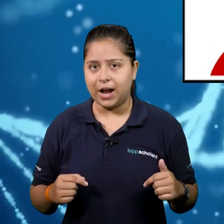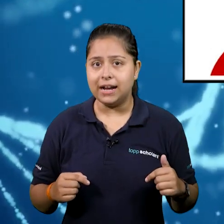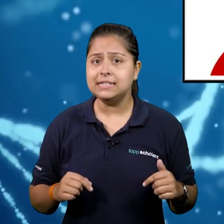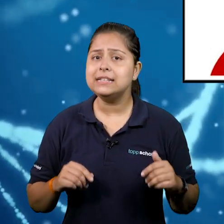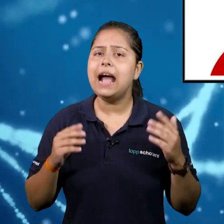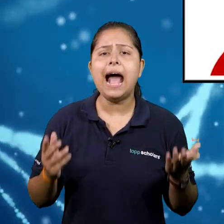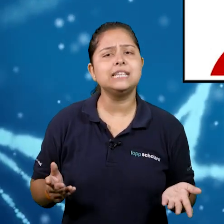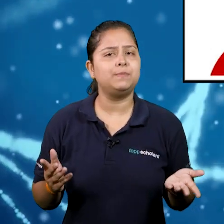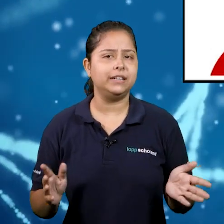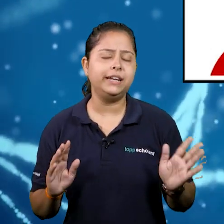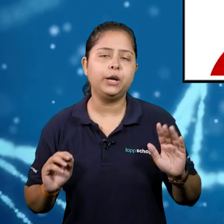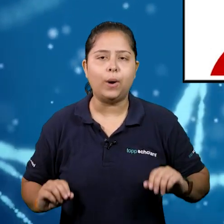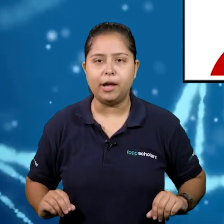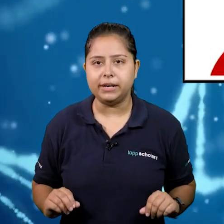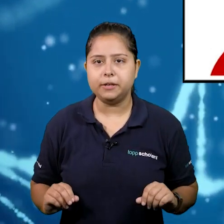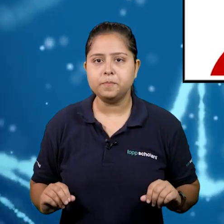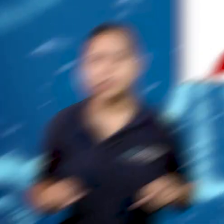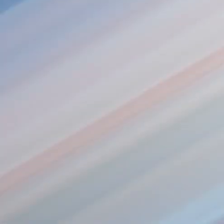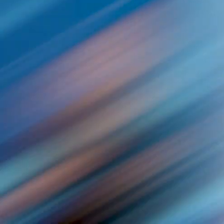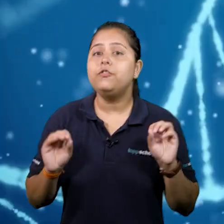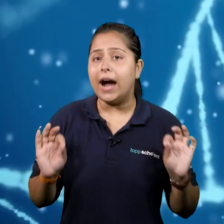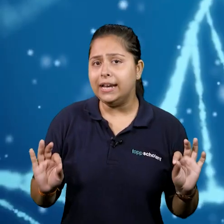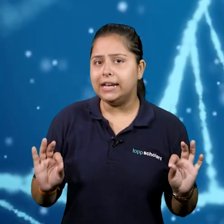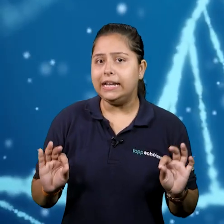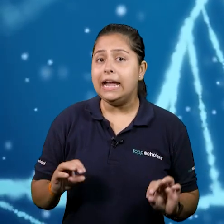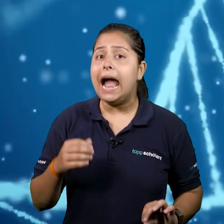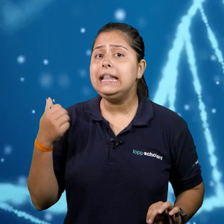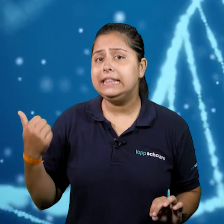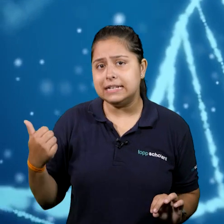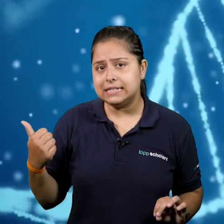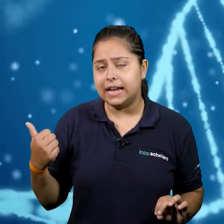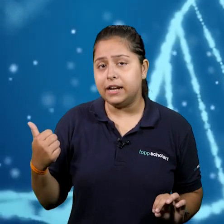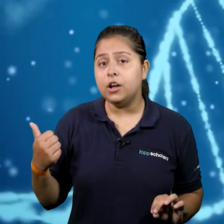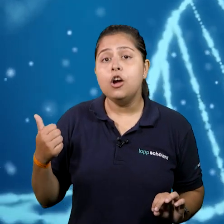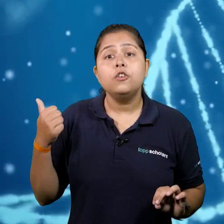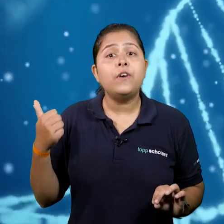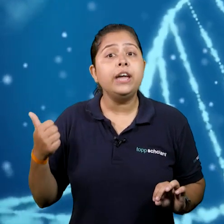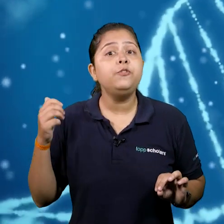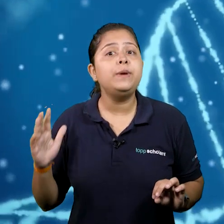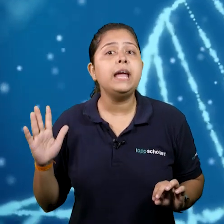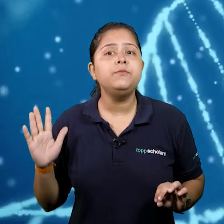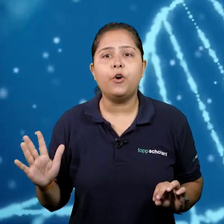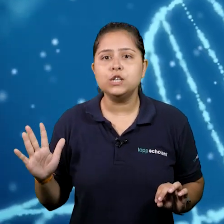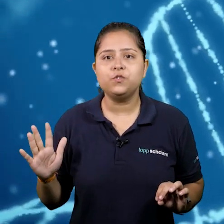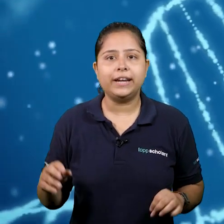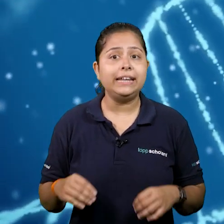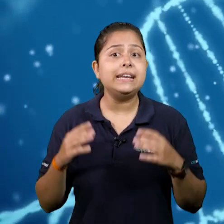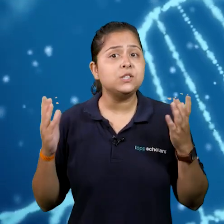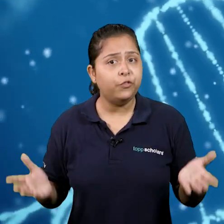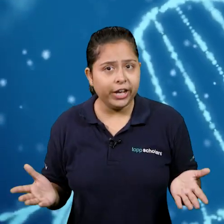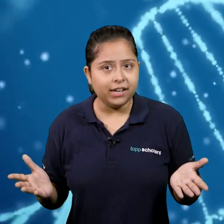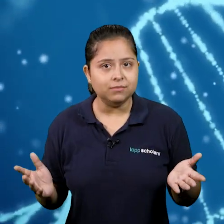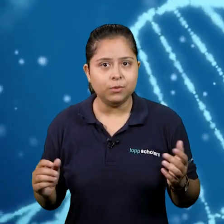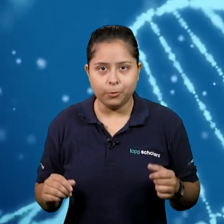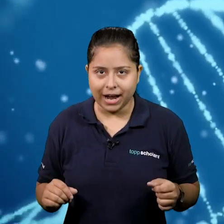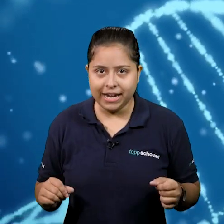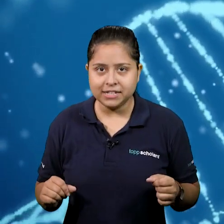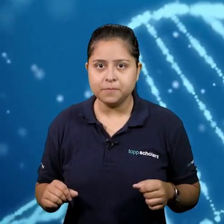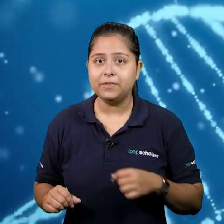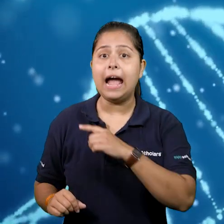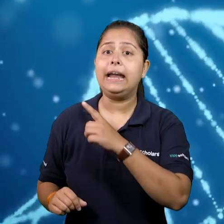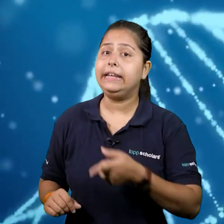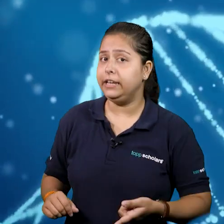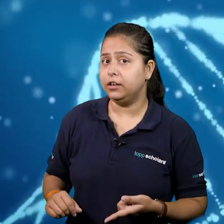the strands as per the requirement. Finally, at this end, 5 prime phosphate is free,